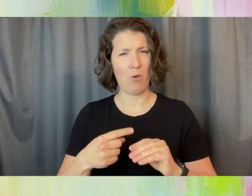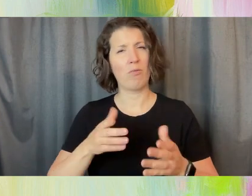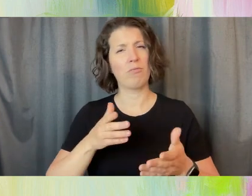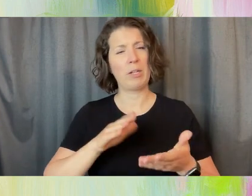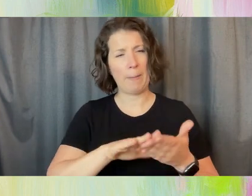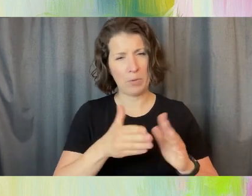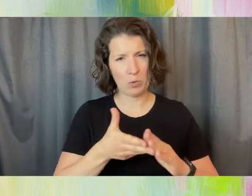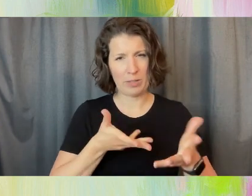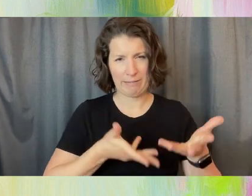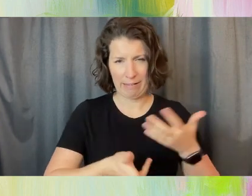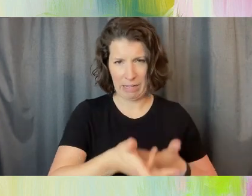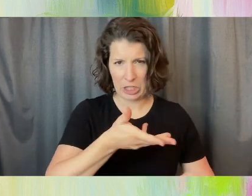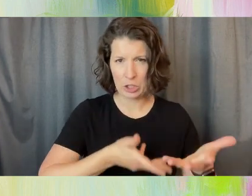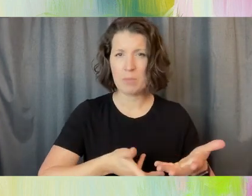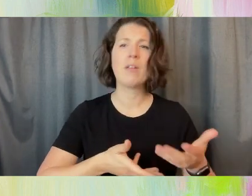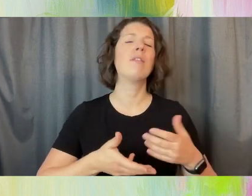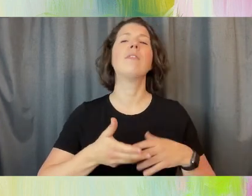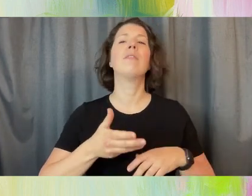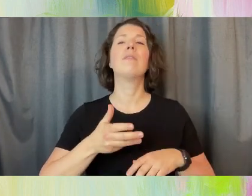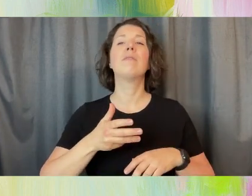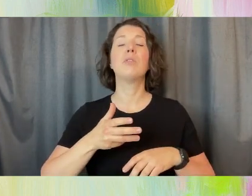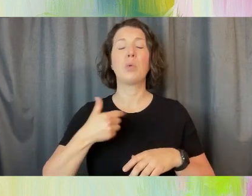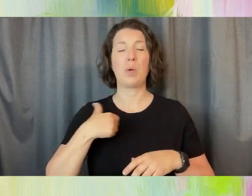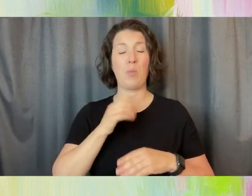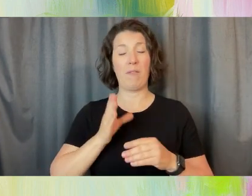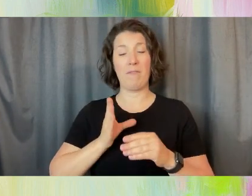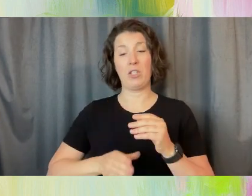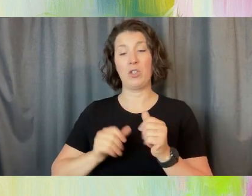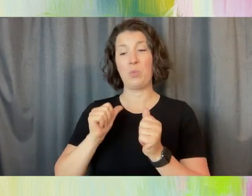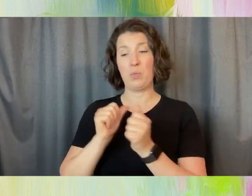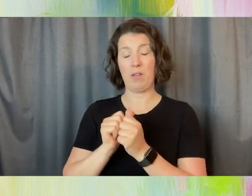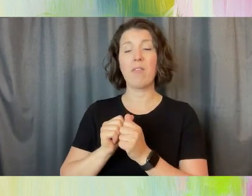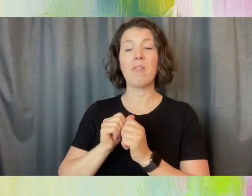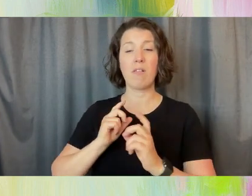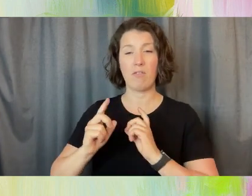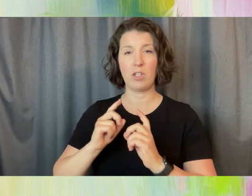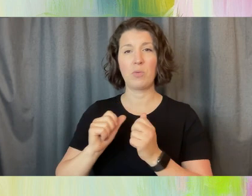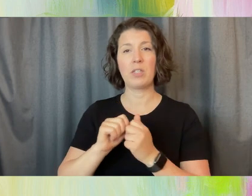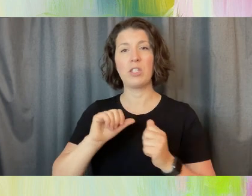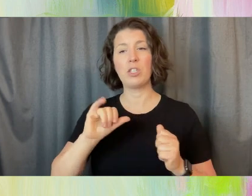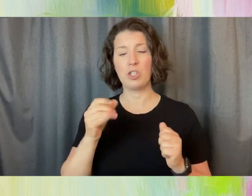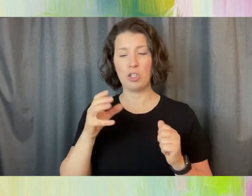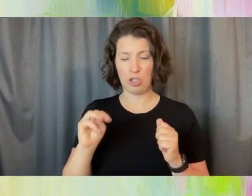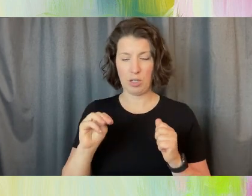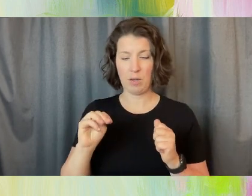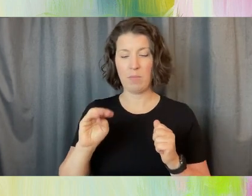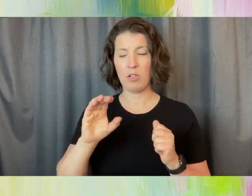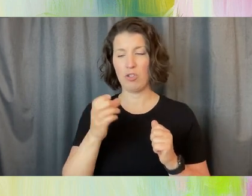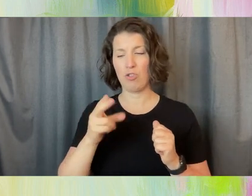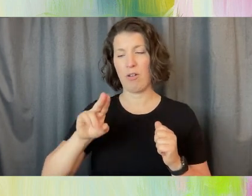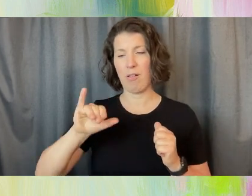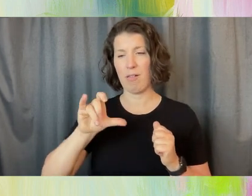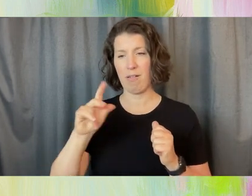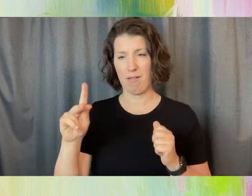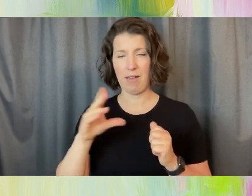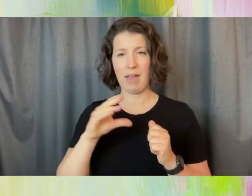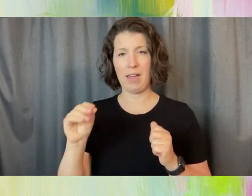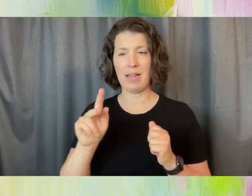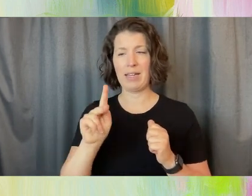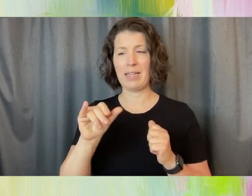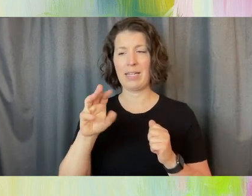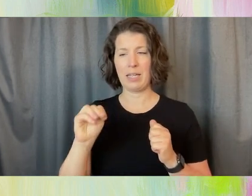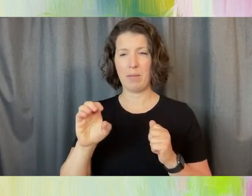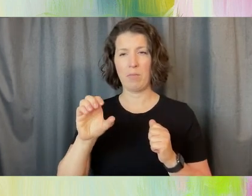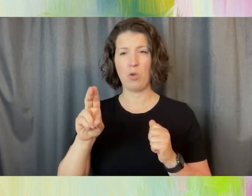A conversation, we finish with a conversation between Jim Chaliak and Katie Cueva, who I've mentioned before, and then a Advocates